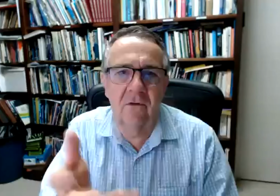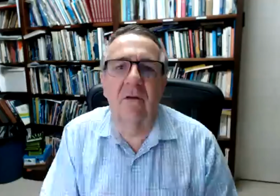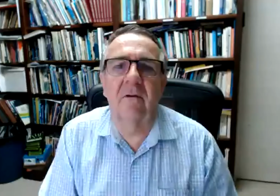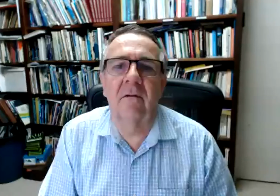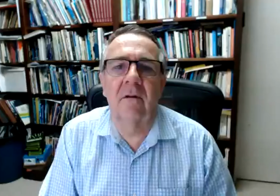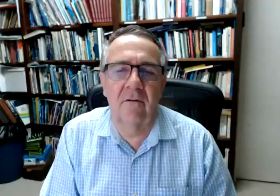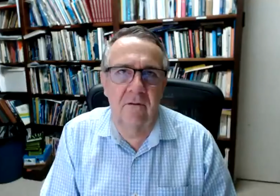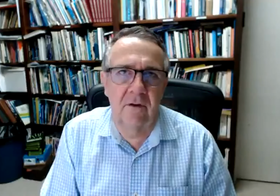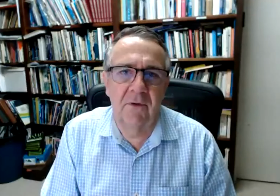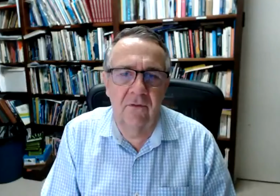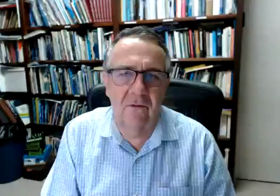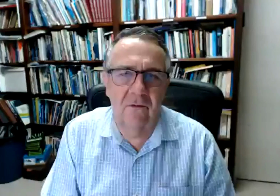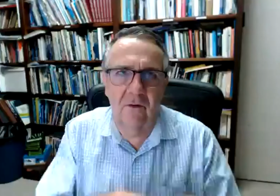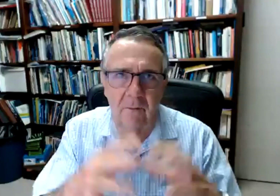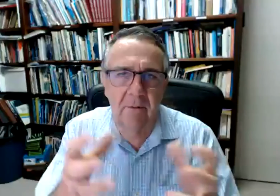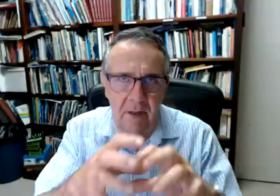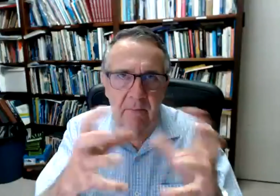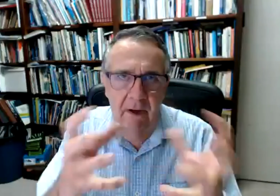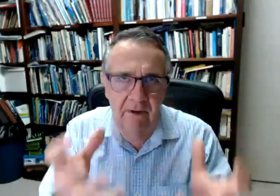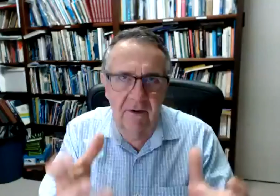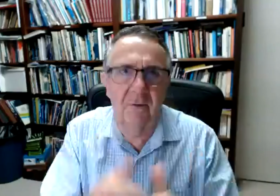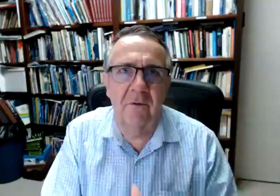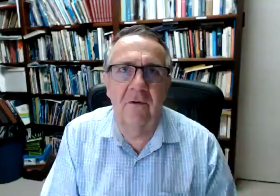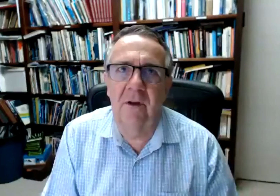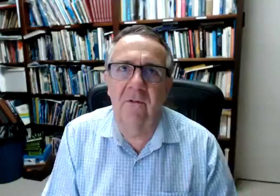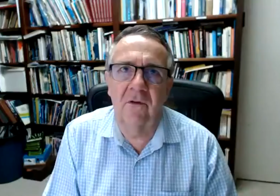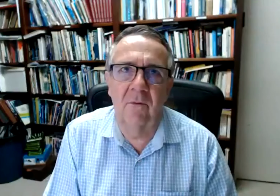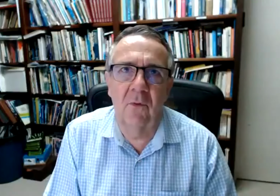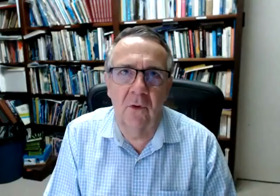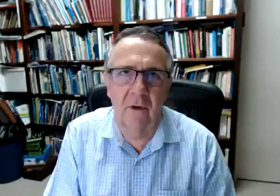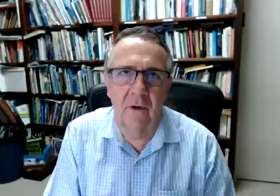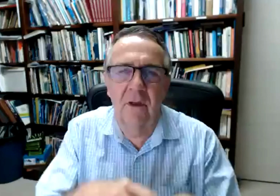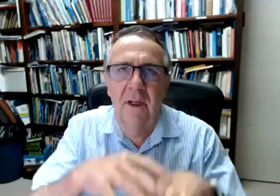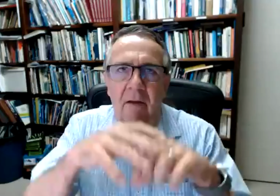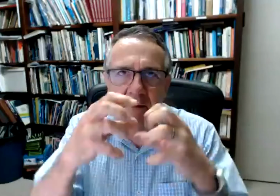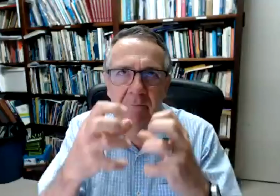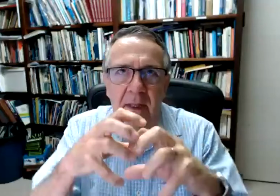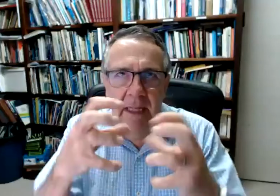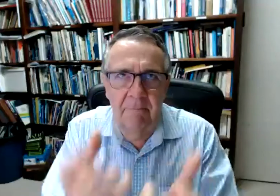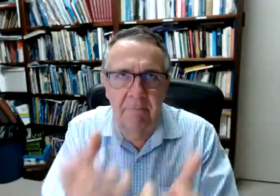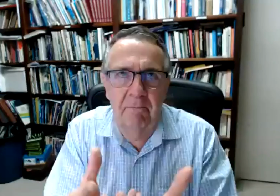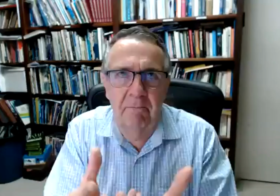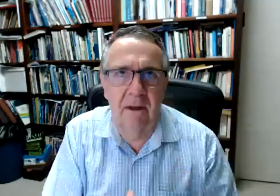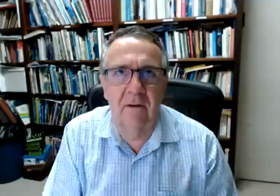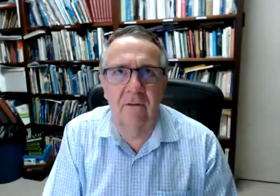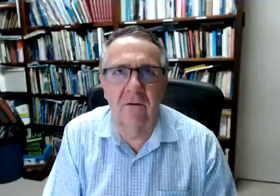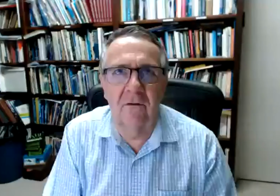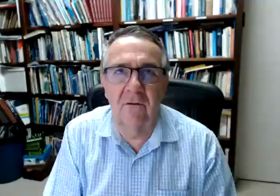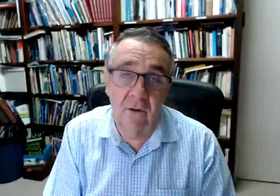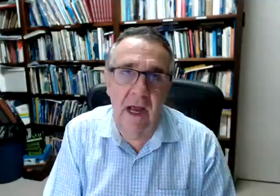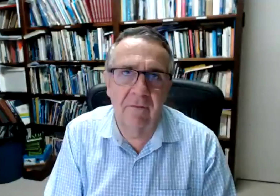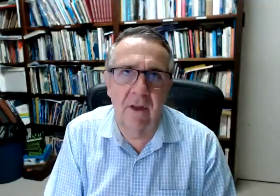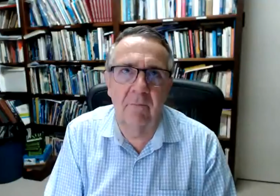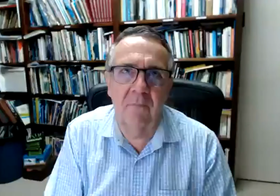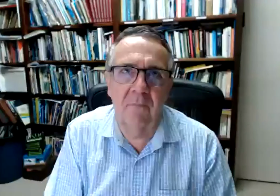teams. Deepa's comment about multidisciplinary teams is so important, having them empaneled